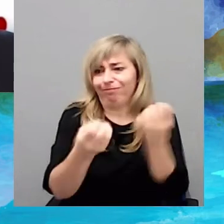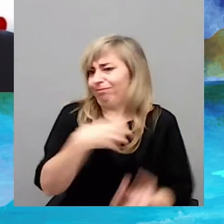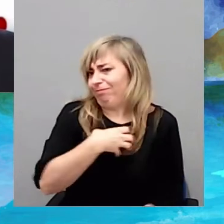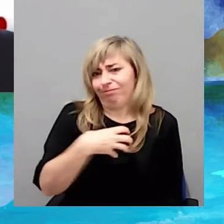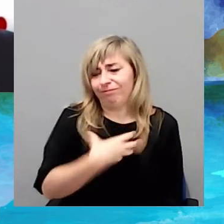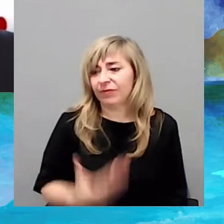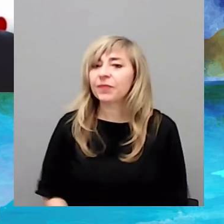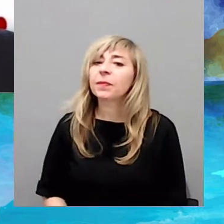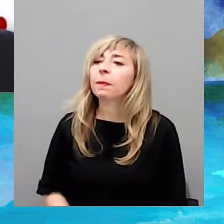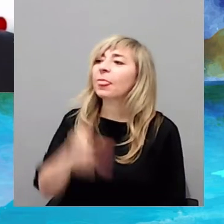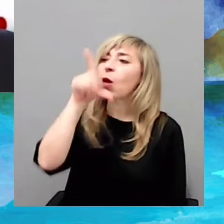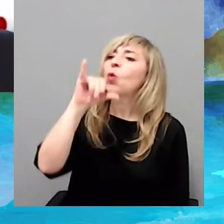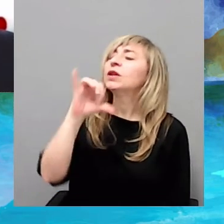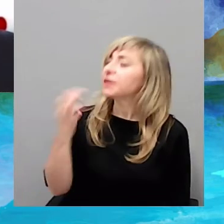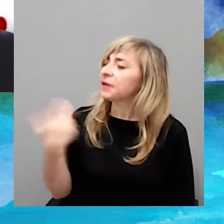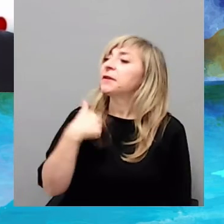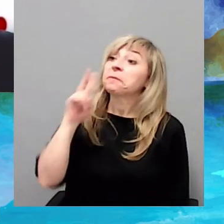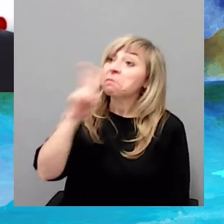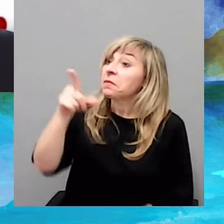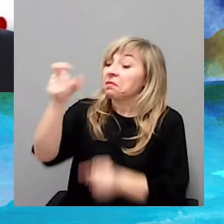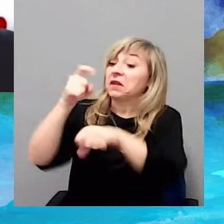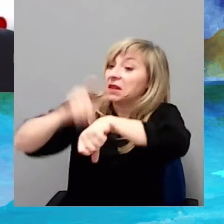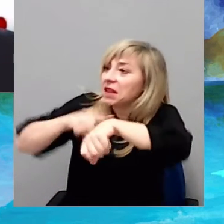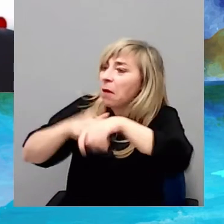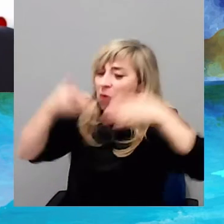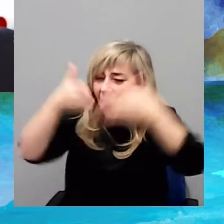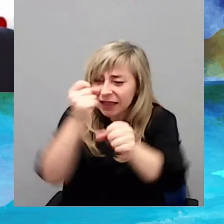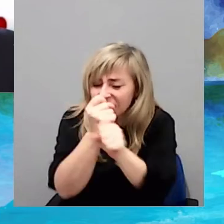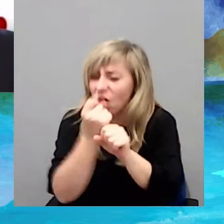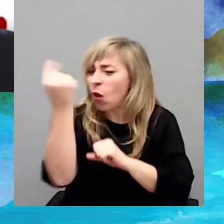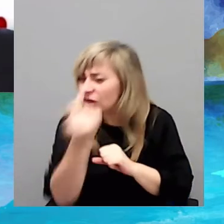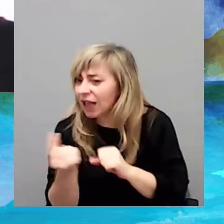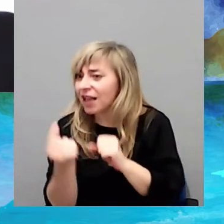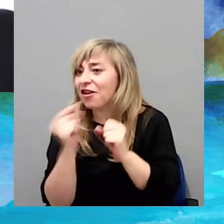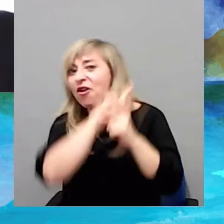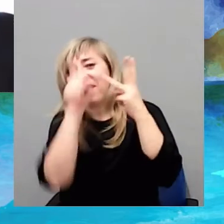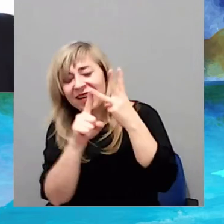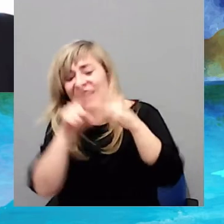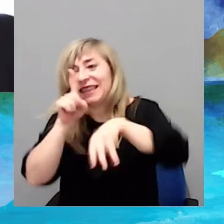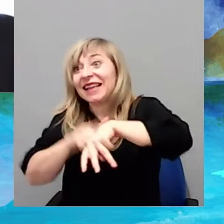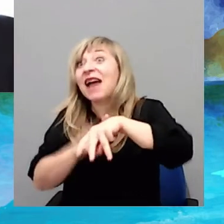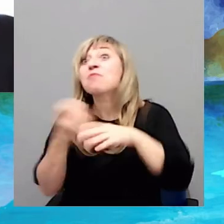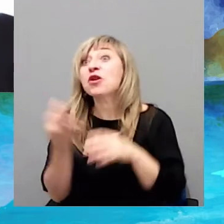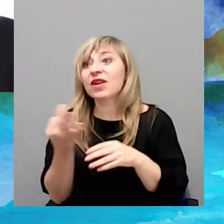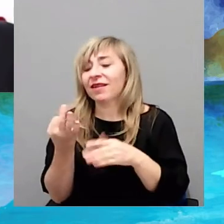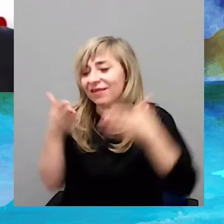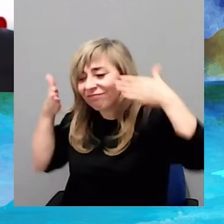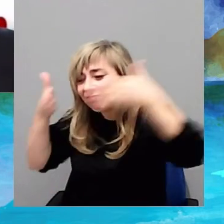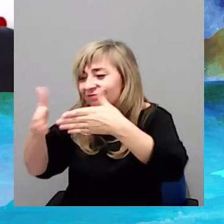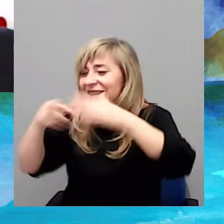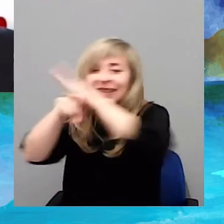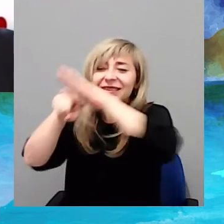vuestro tiempo a trabajar, a diseñar, a I hacer see that you proyectos, are not only también dedicáis una designing parte de and vuestro tiempo a working, intentar but conseguir you